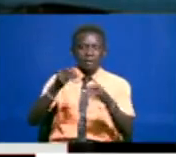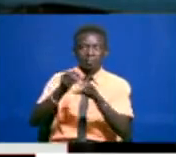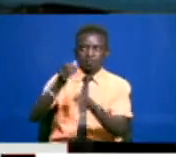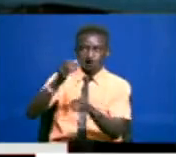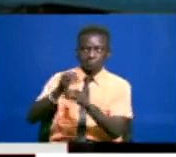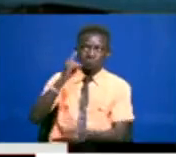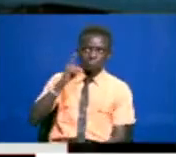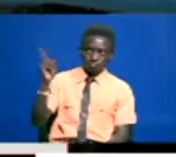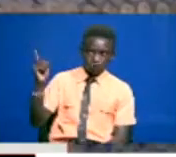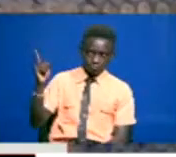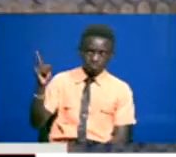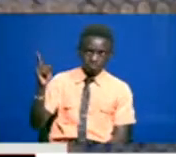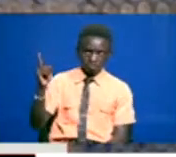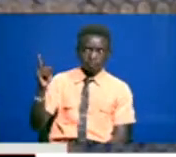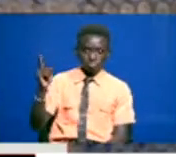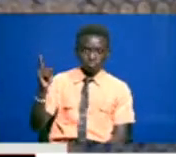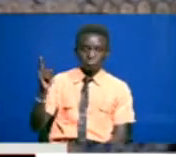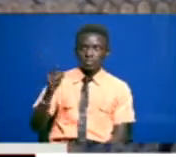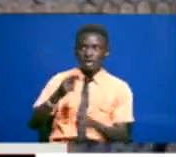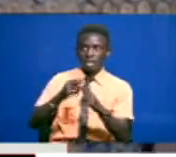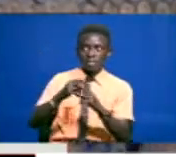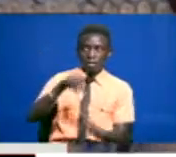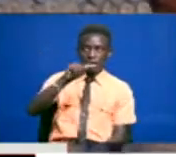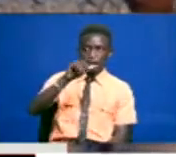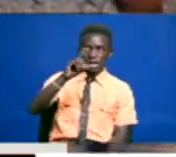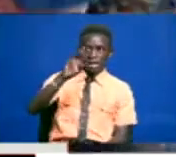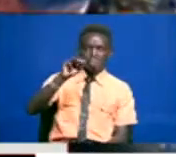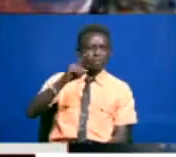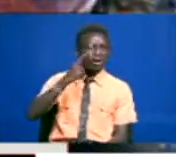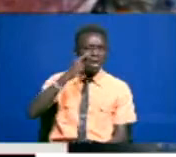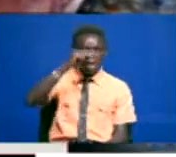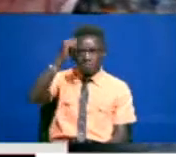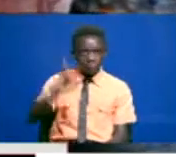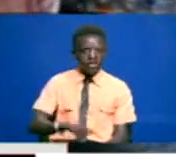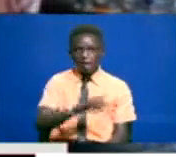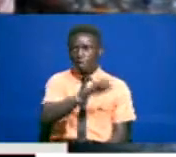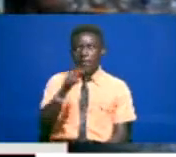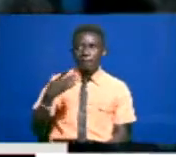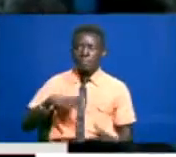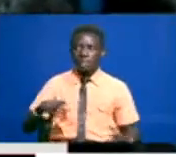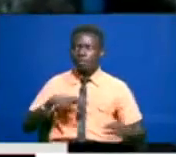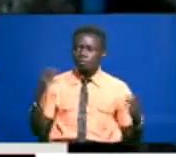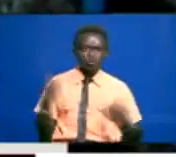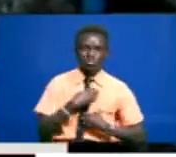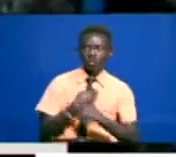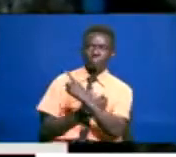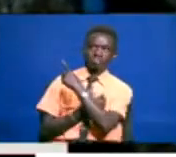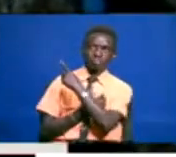Dubbed Adam's Bottle House, it's a first of its kind in this village, which has left many residents curious.